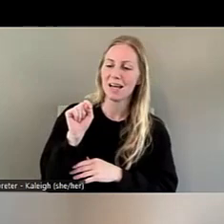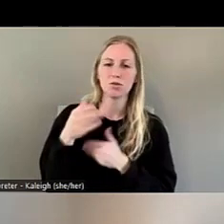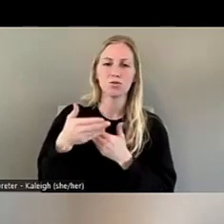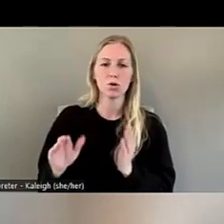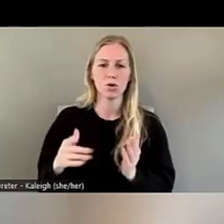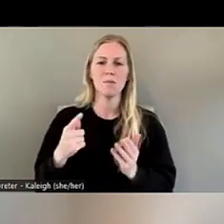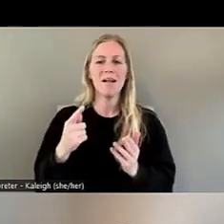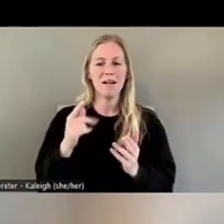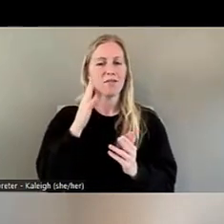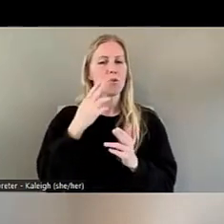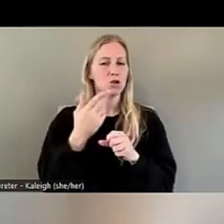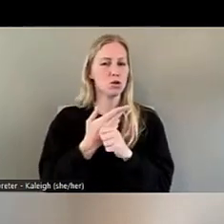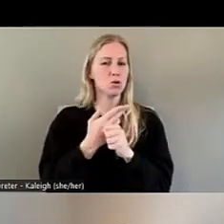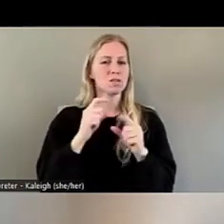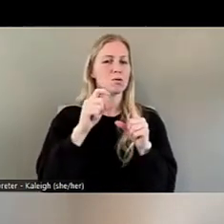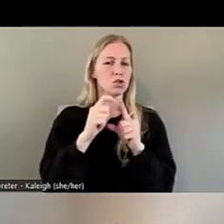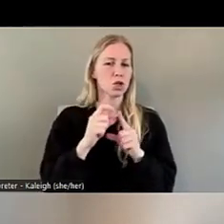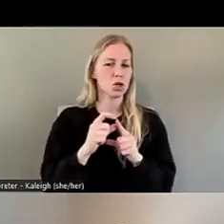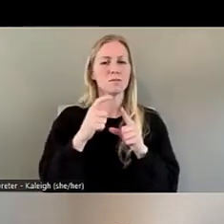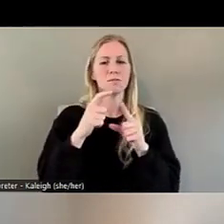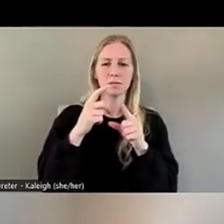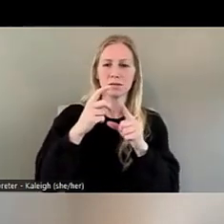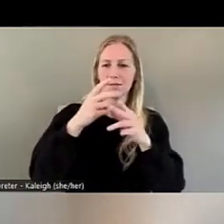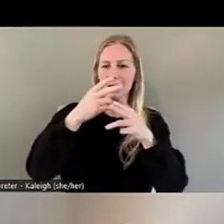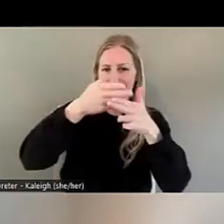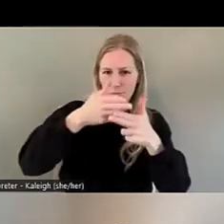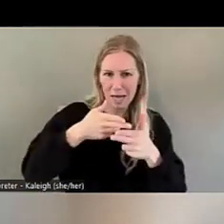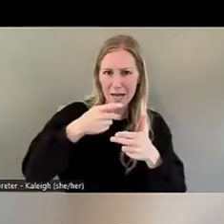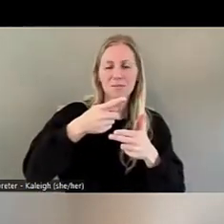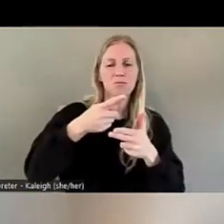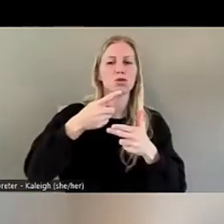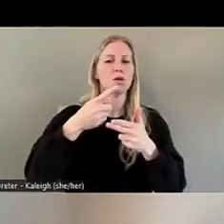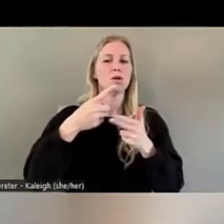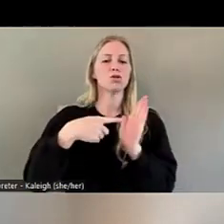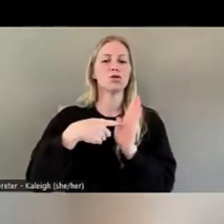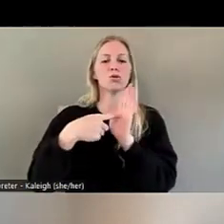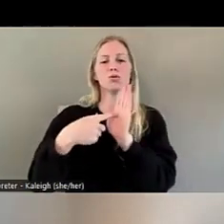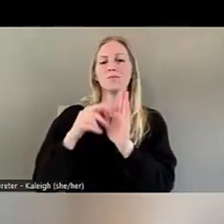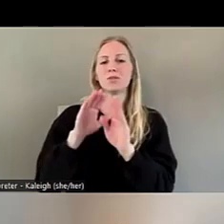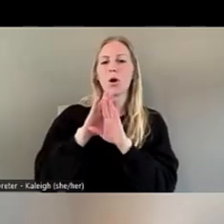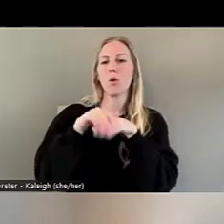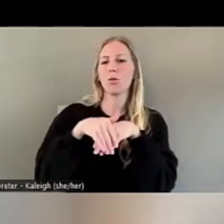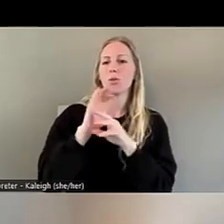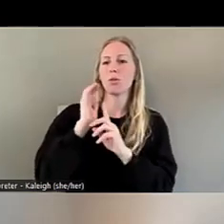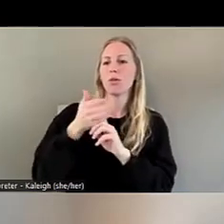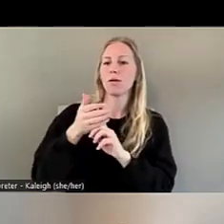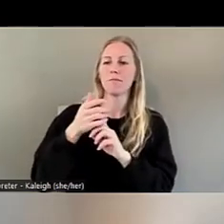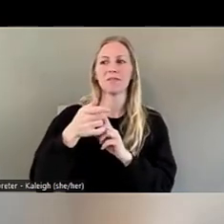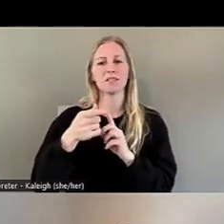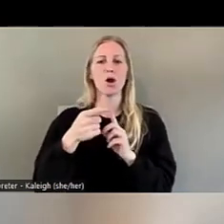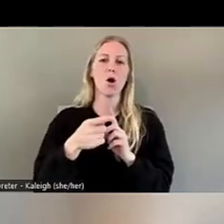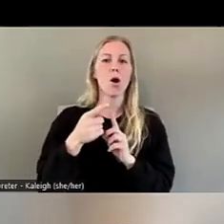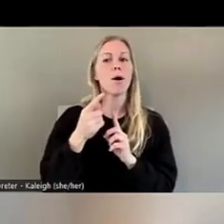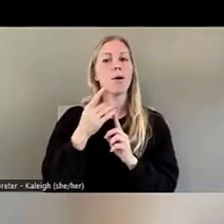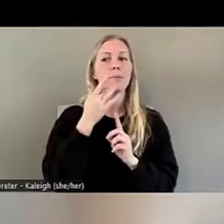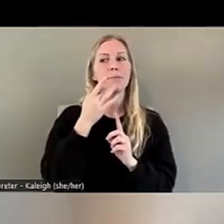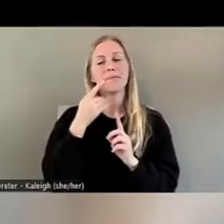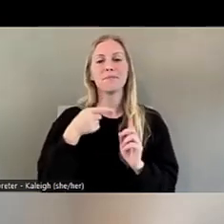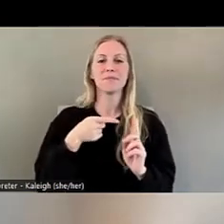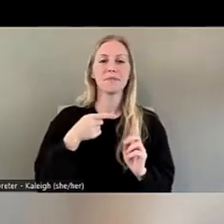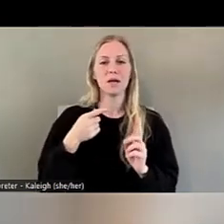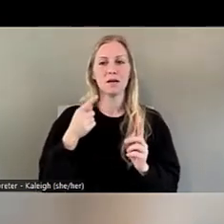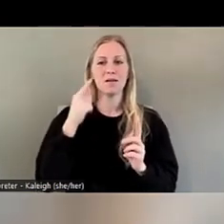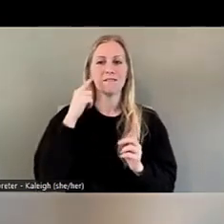portray seclusions as a more therapeutic behavioral intervention or to present these rooms in a more favorable light to